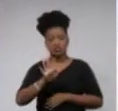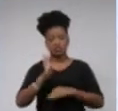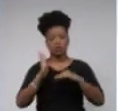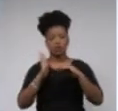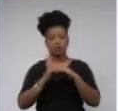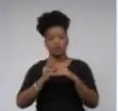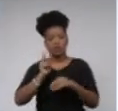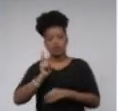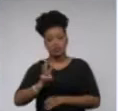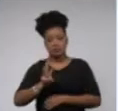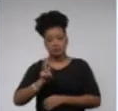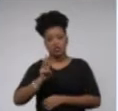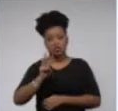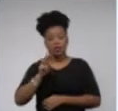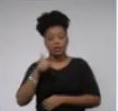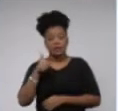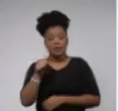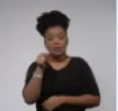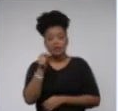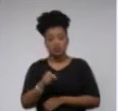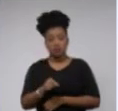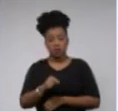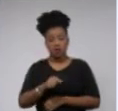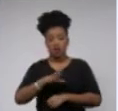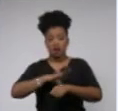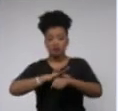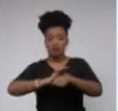5,310 diagnosed patients in Cuba up to date,